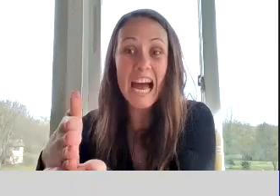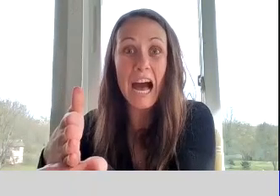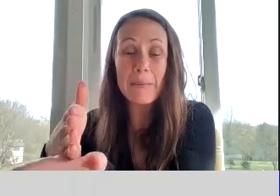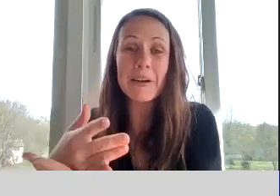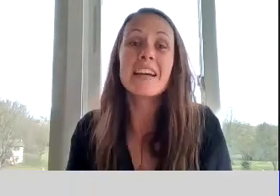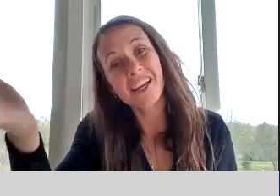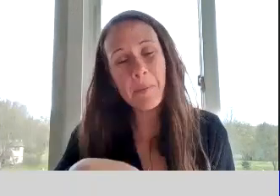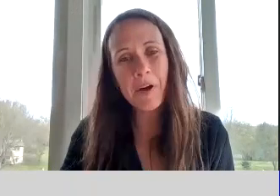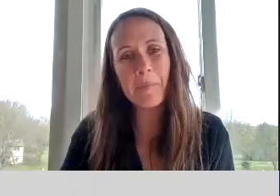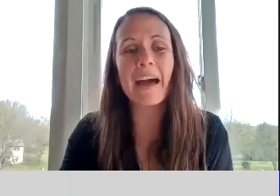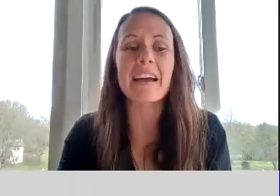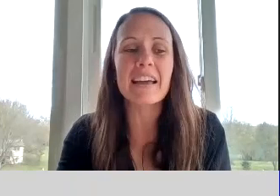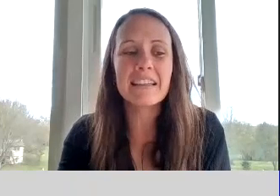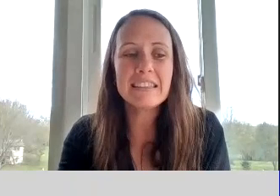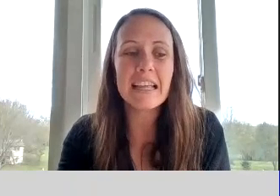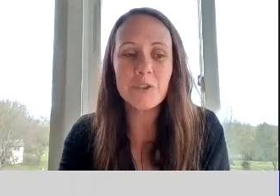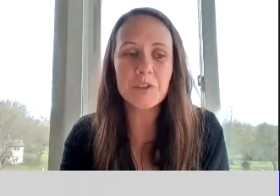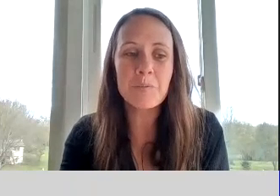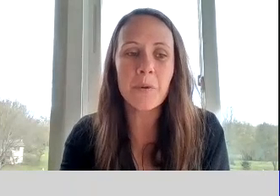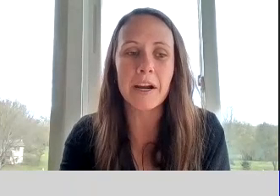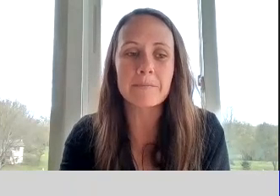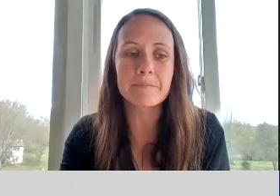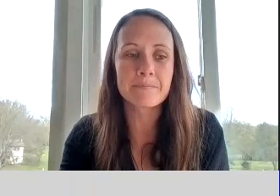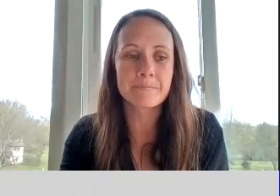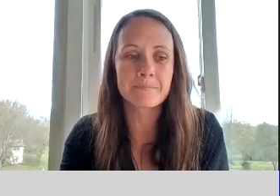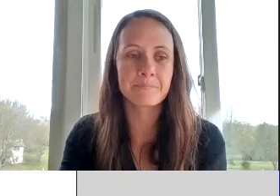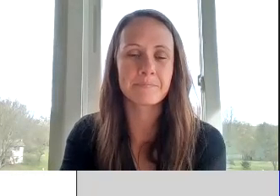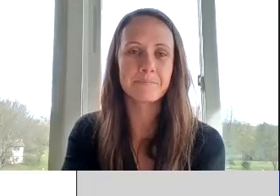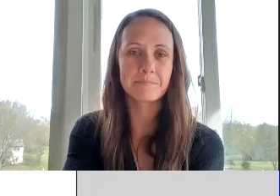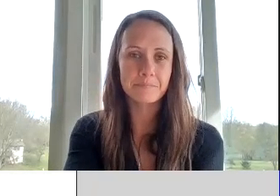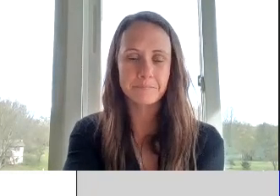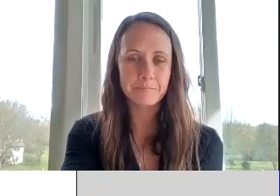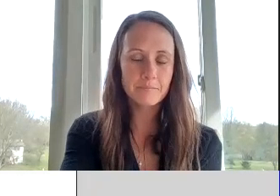And stop. Come on back. Let's do some more.